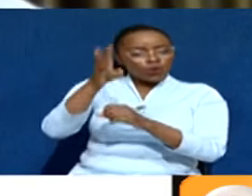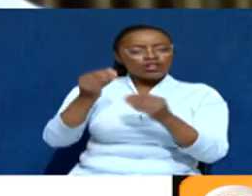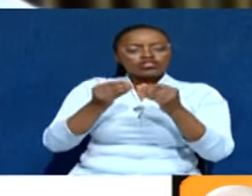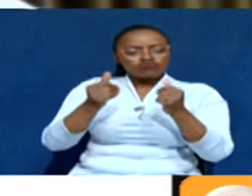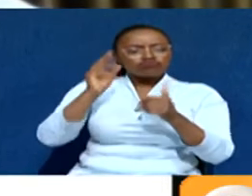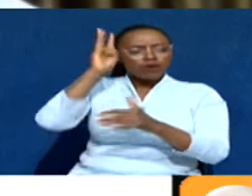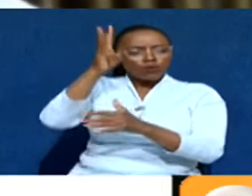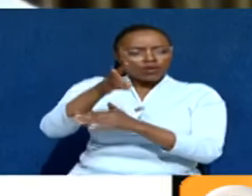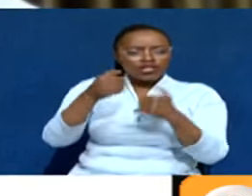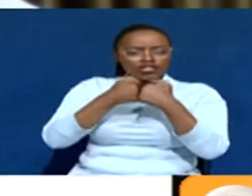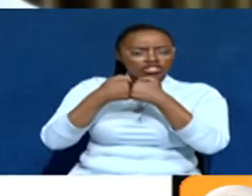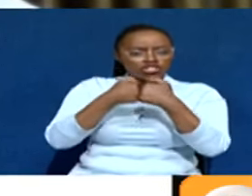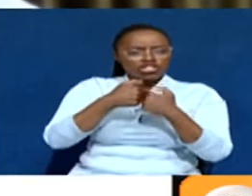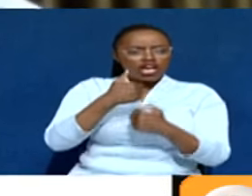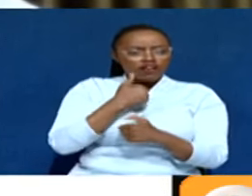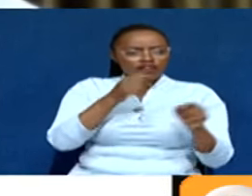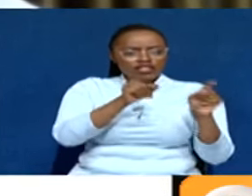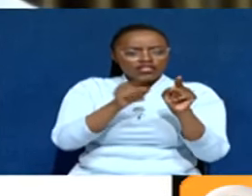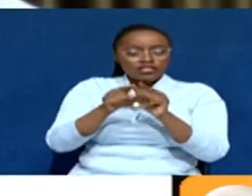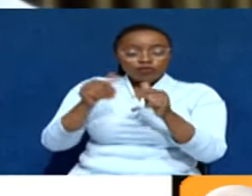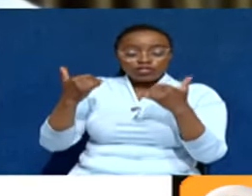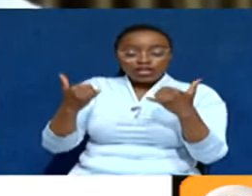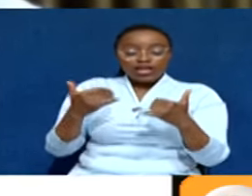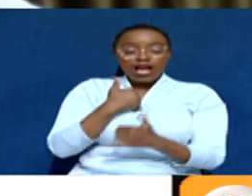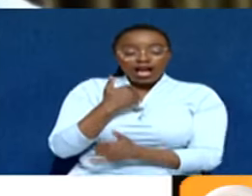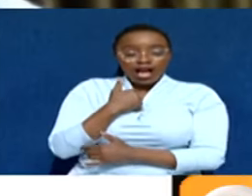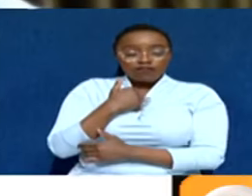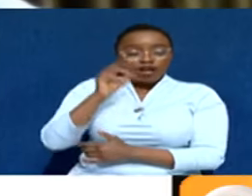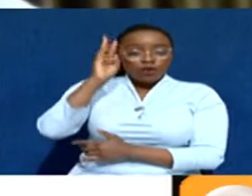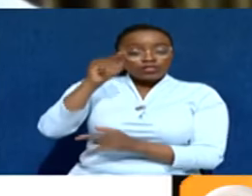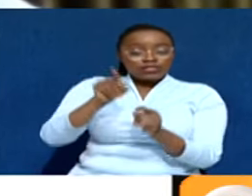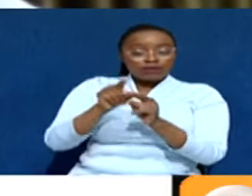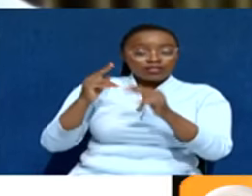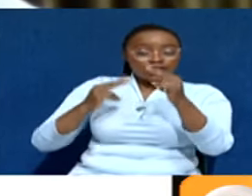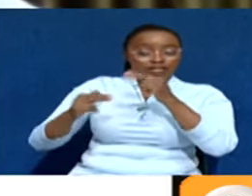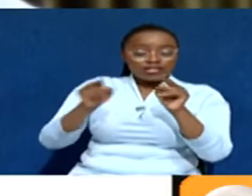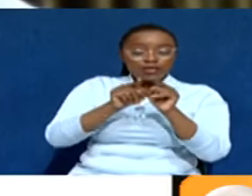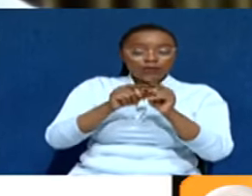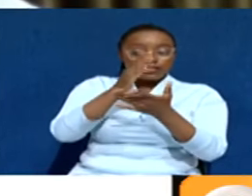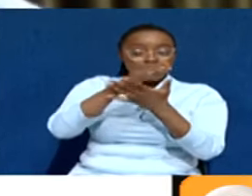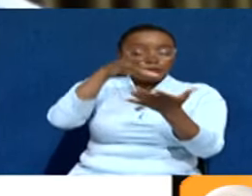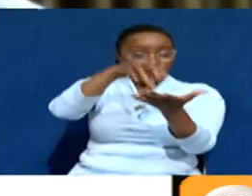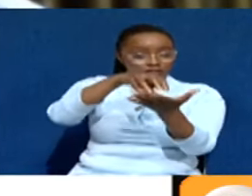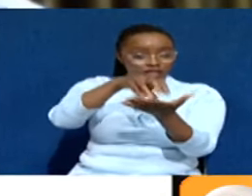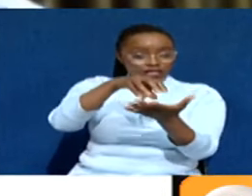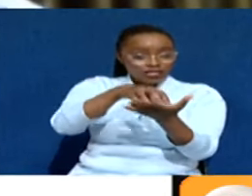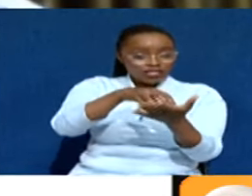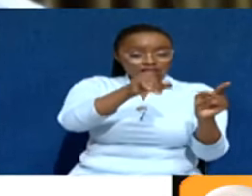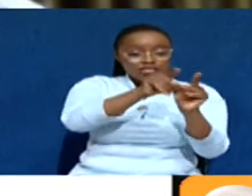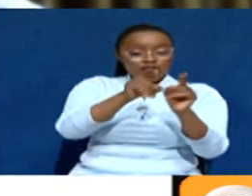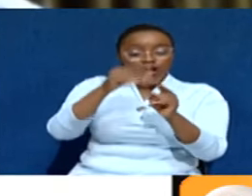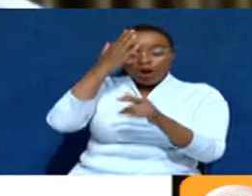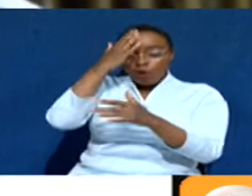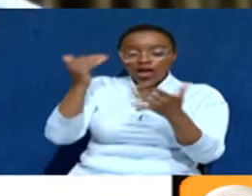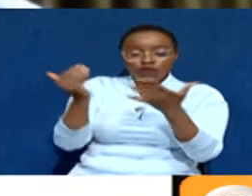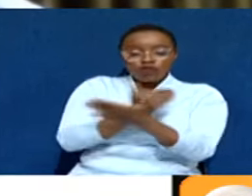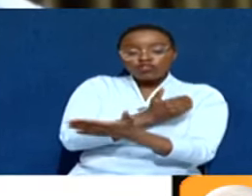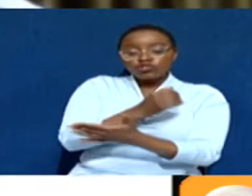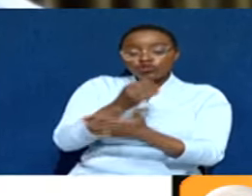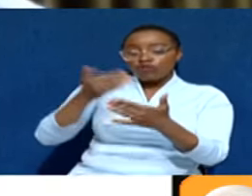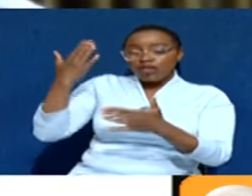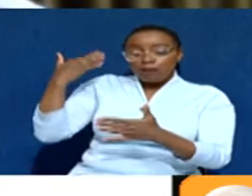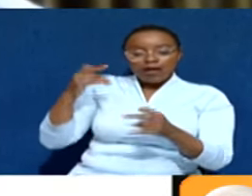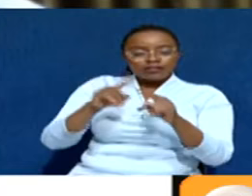it. This challenge that we are facing now is historical. Some of the cases were because of omissions of the